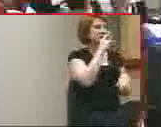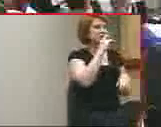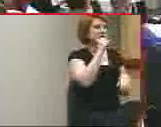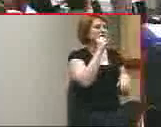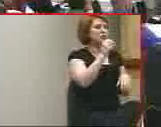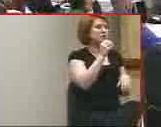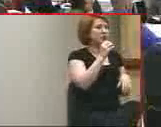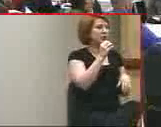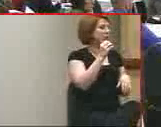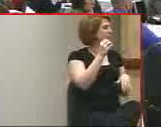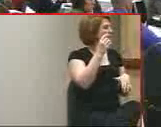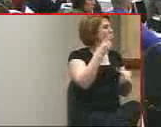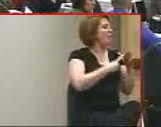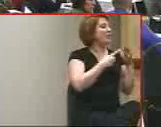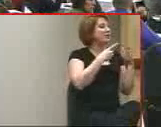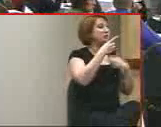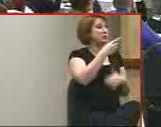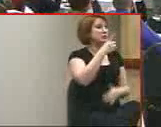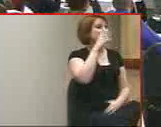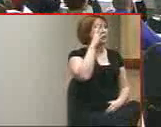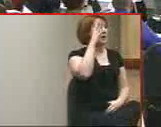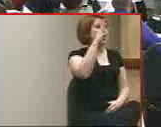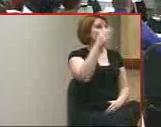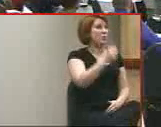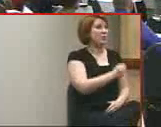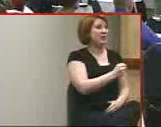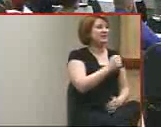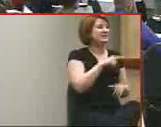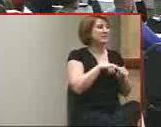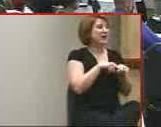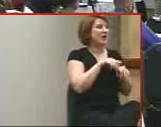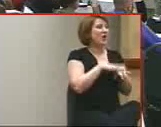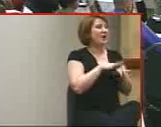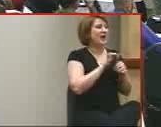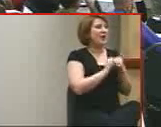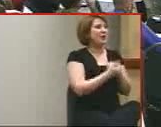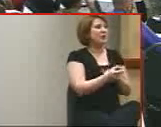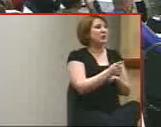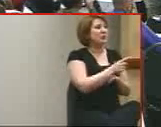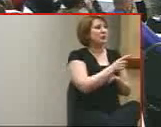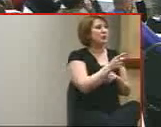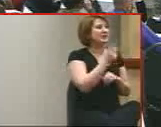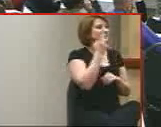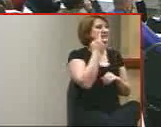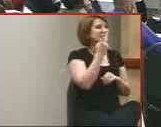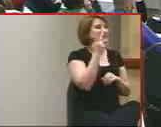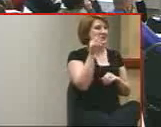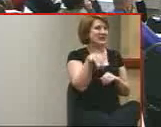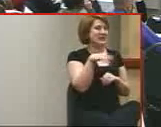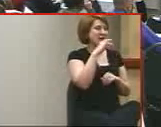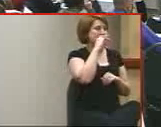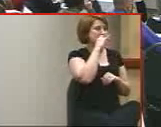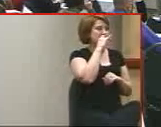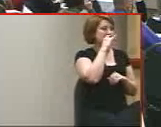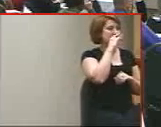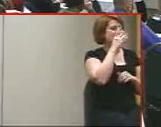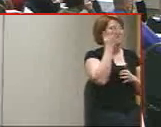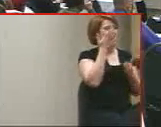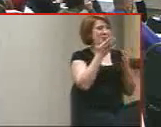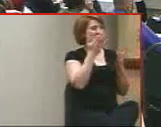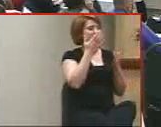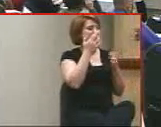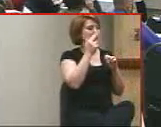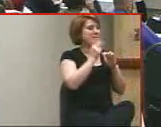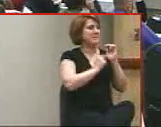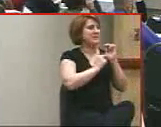what you come up with is kind of dependent upon how you see this kid, and you're probably building this kid off